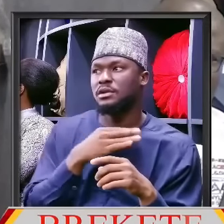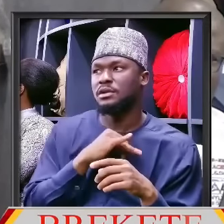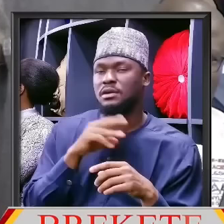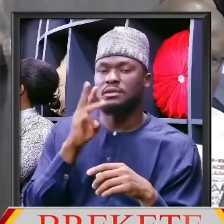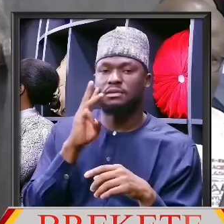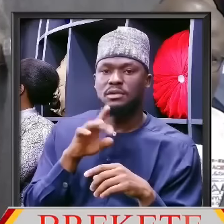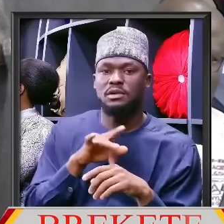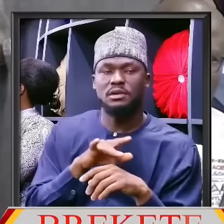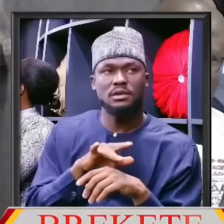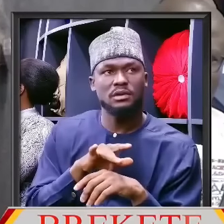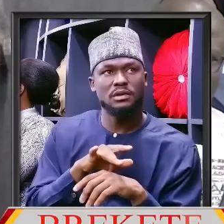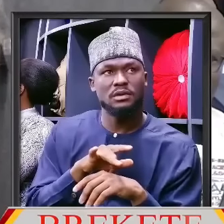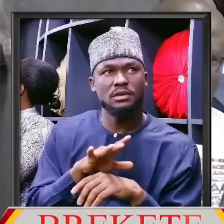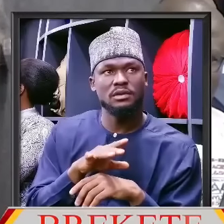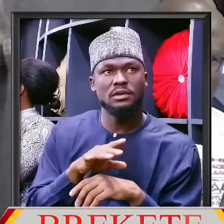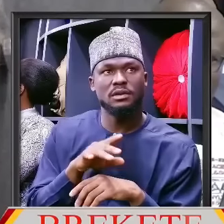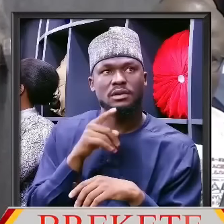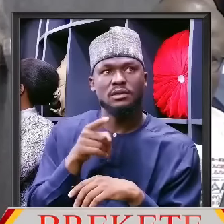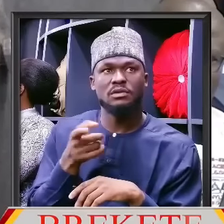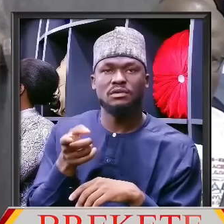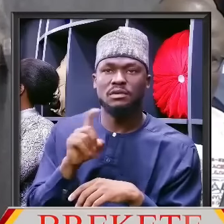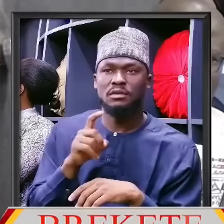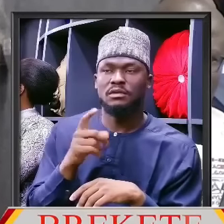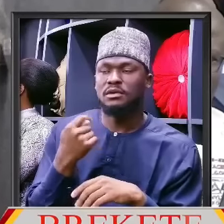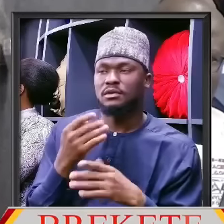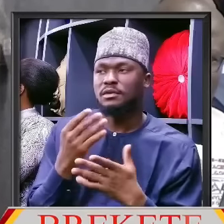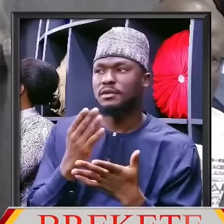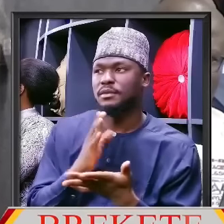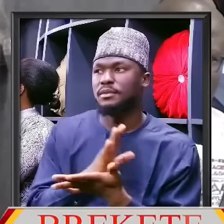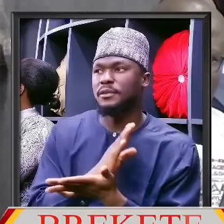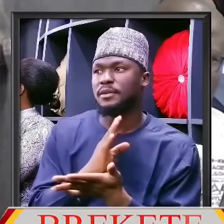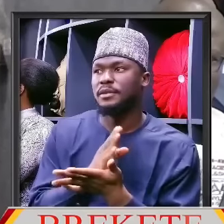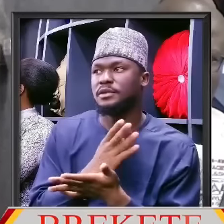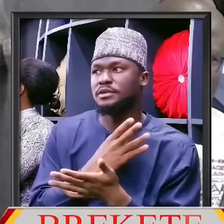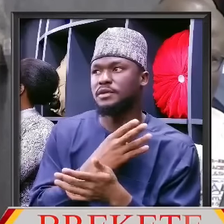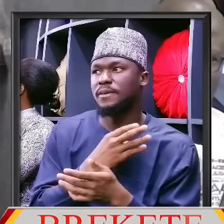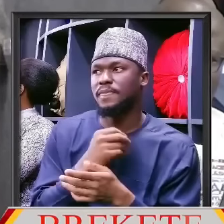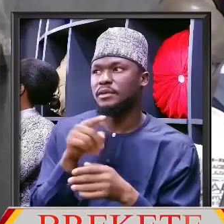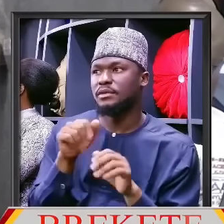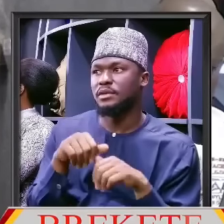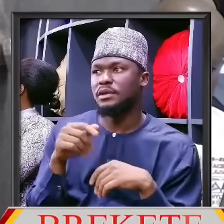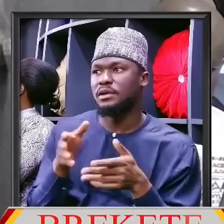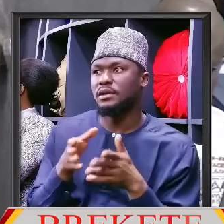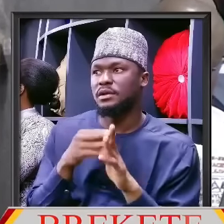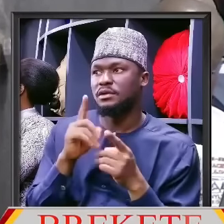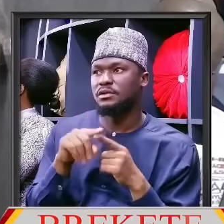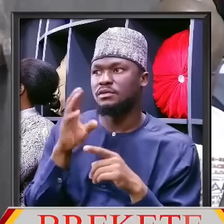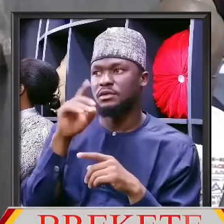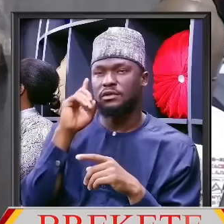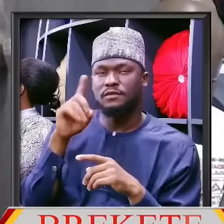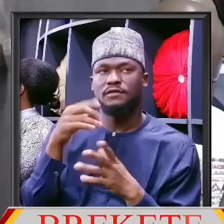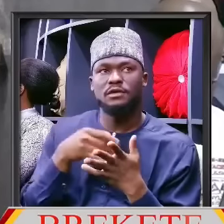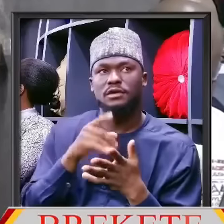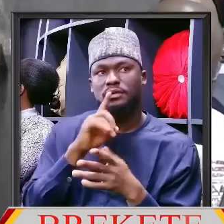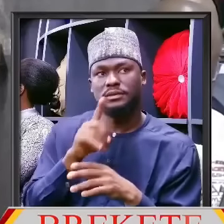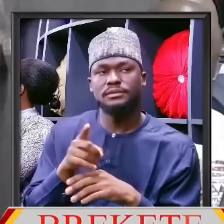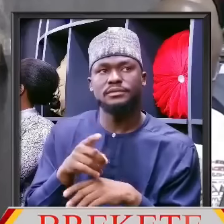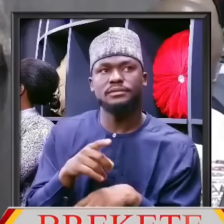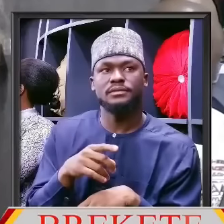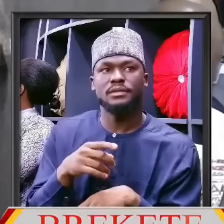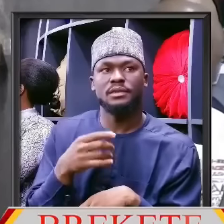forward hundreds of documentations. And international way would they resolve this problem?